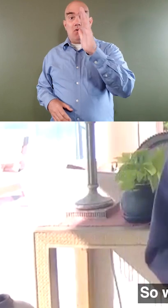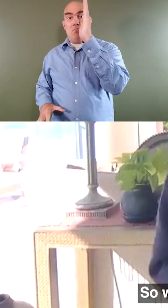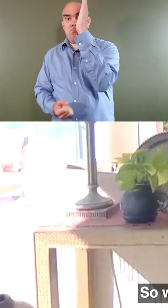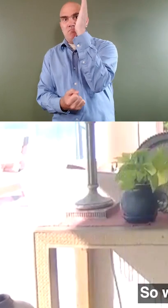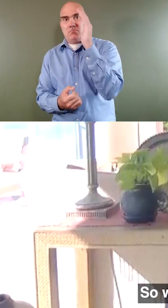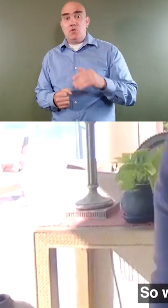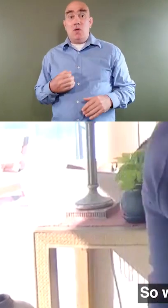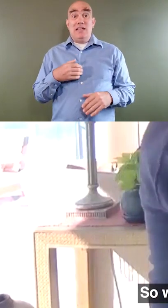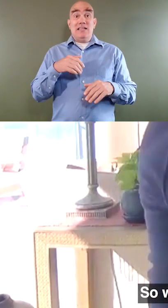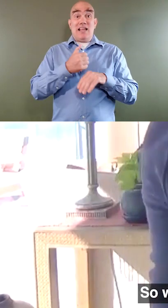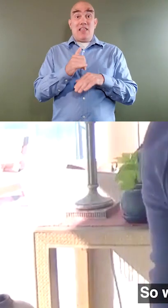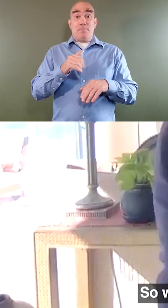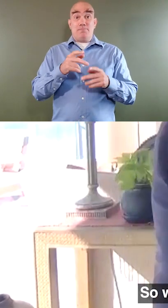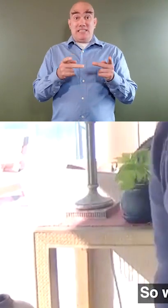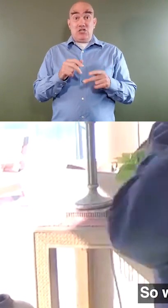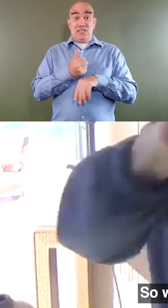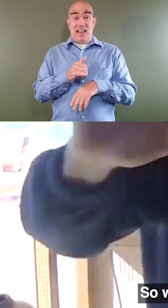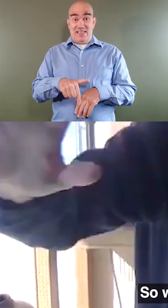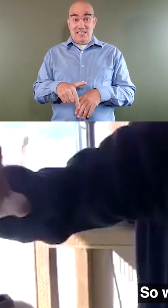So we get into that position